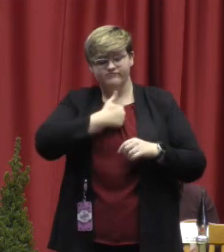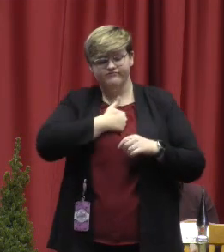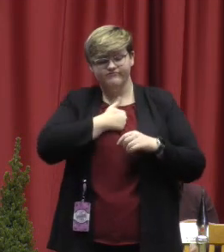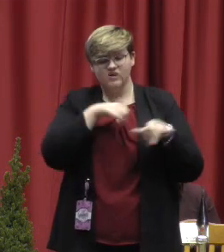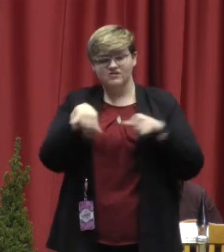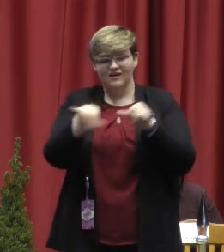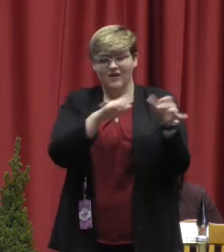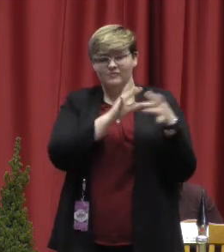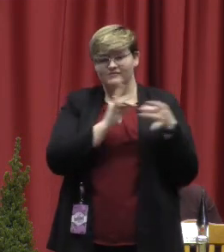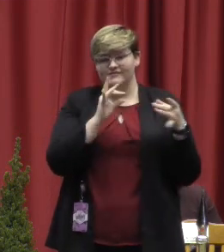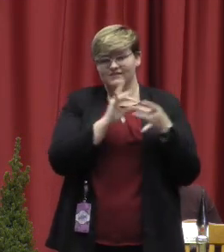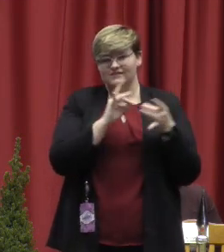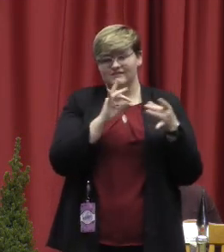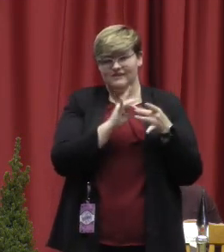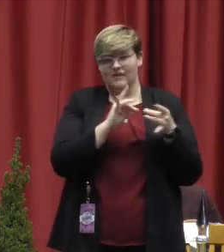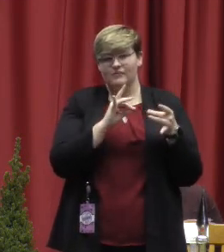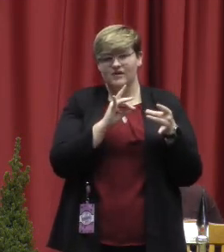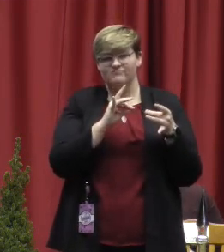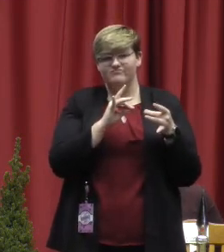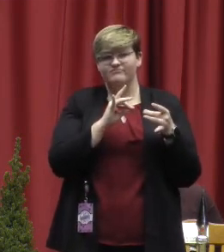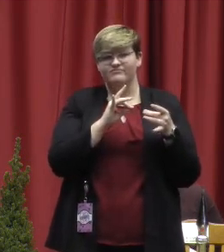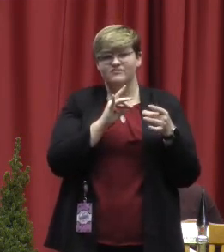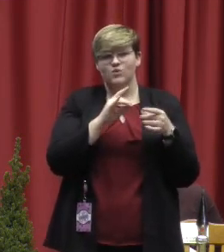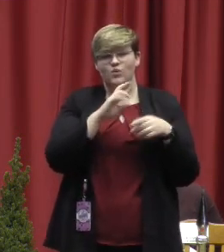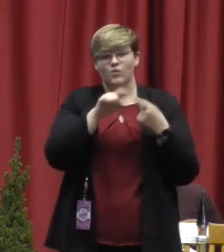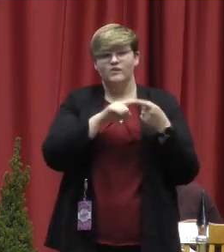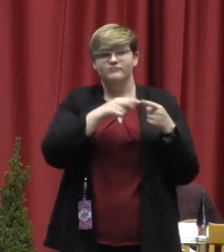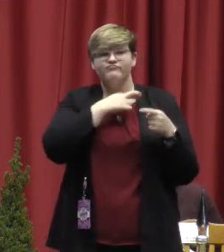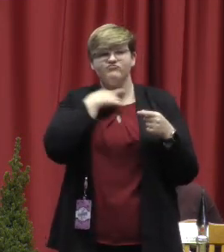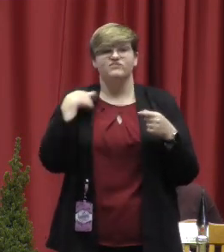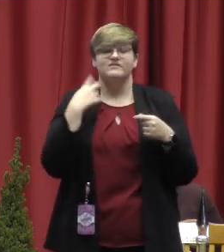statement when we take a risk.